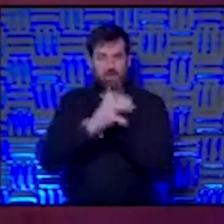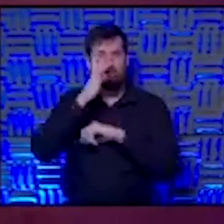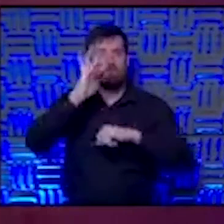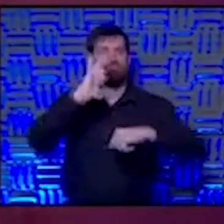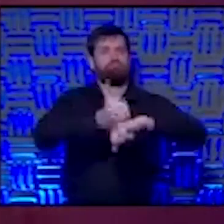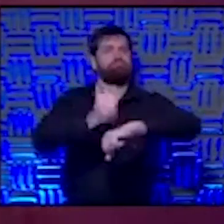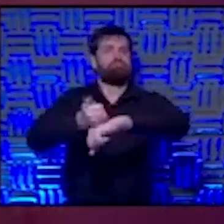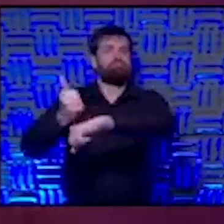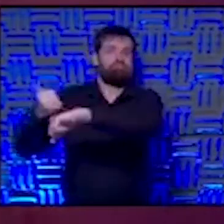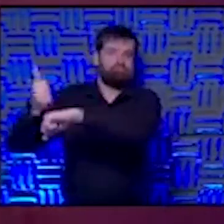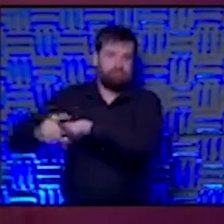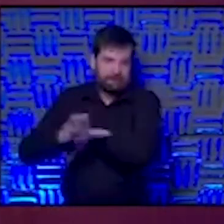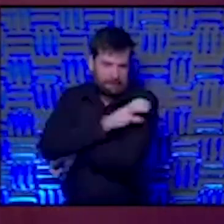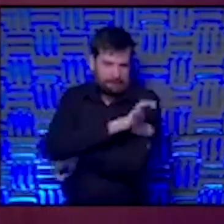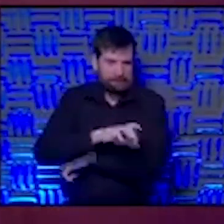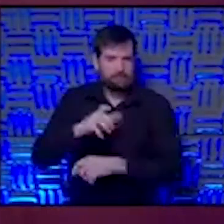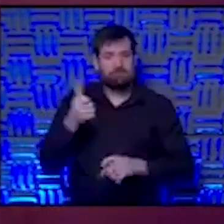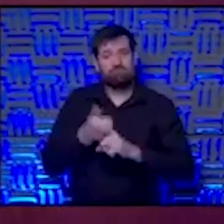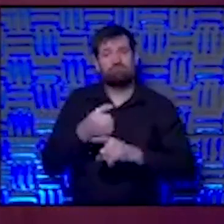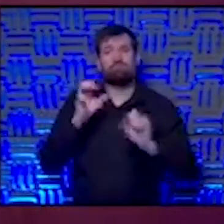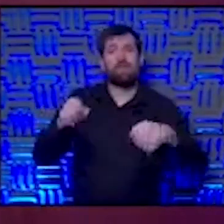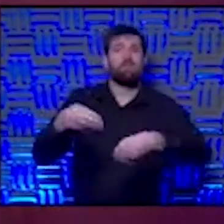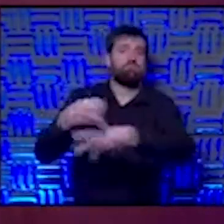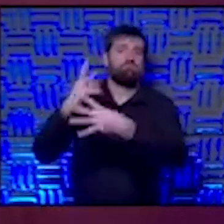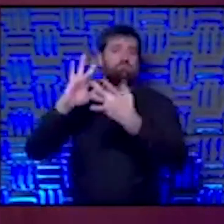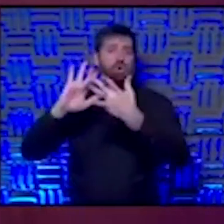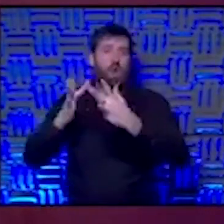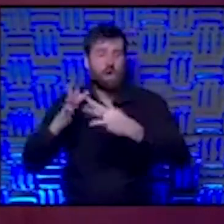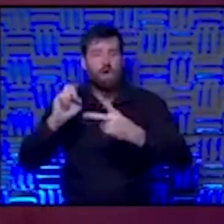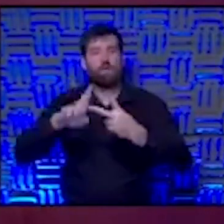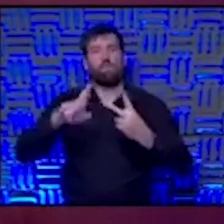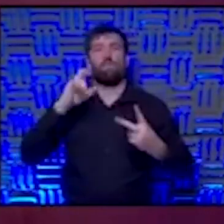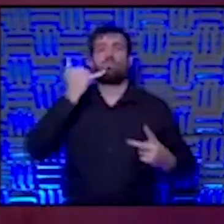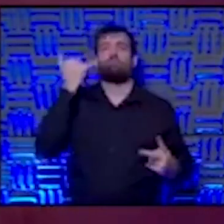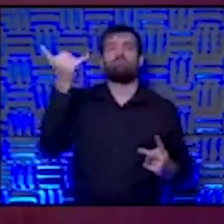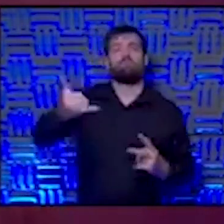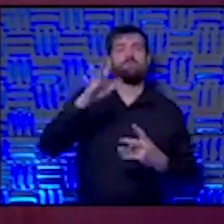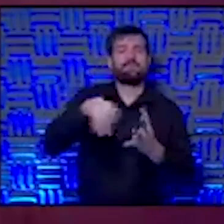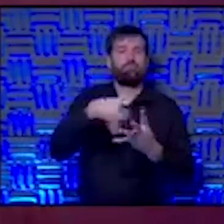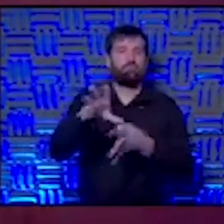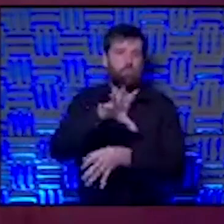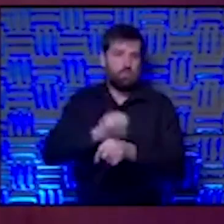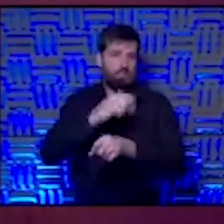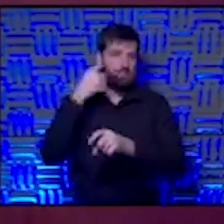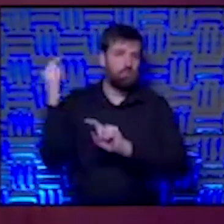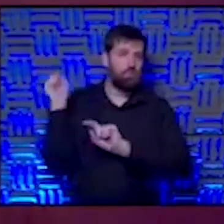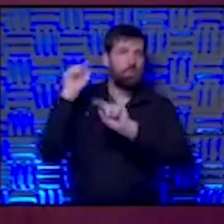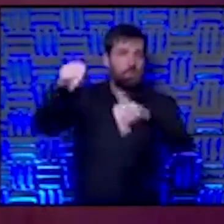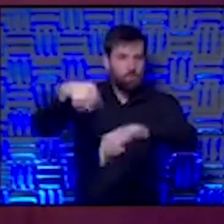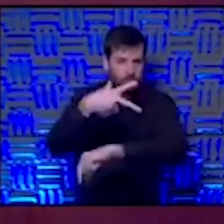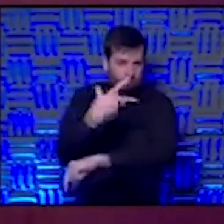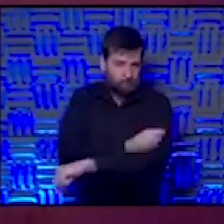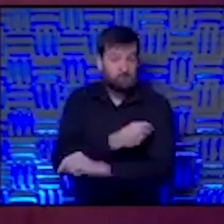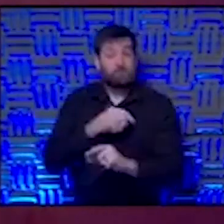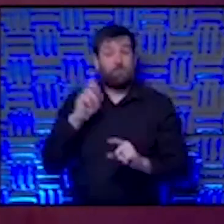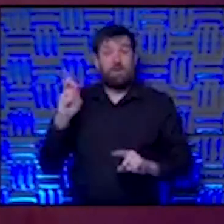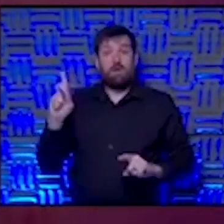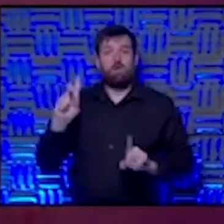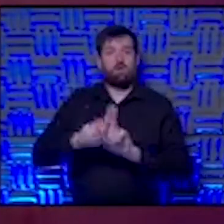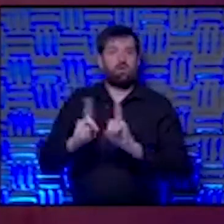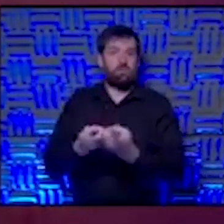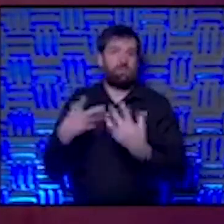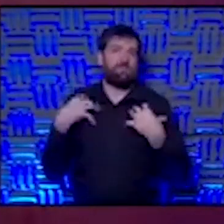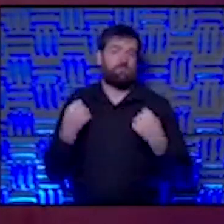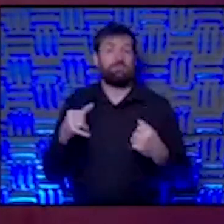of clinics where everyone can get online or can call in and schedule their appointment to come and get their vaccination done at the Department of Health. And the same